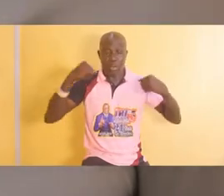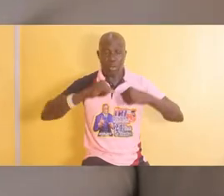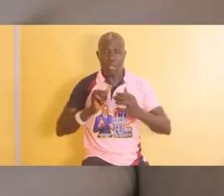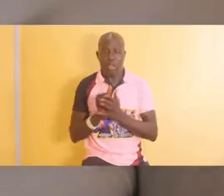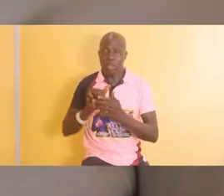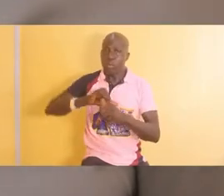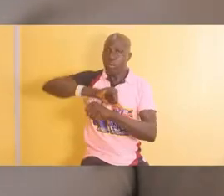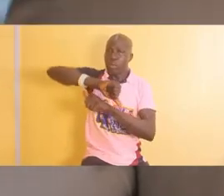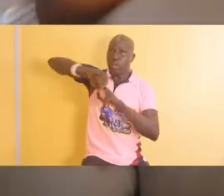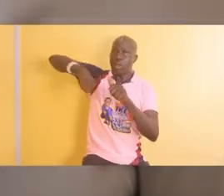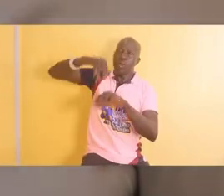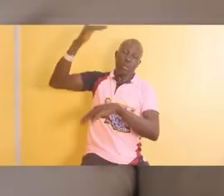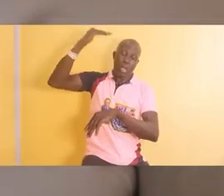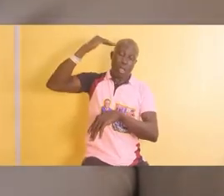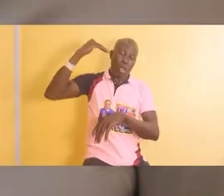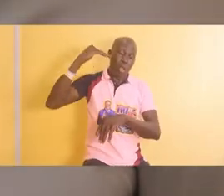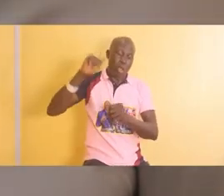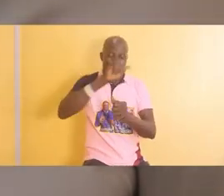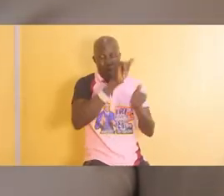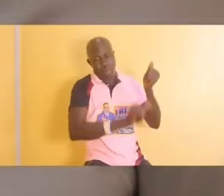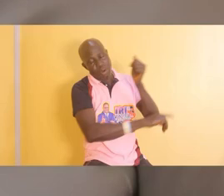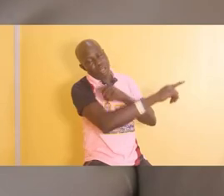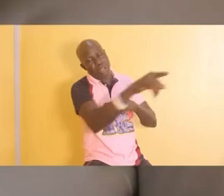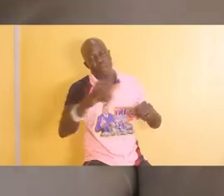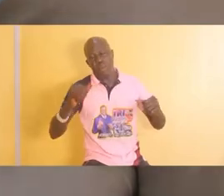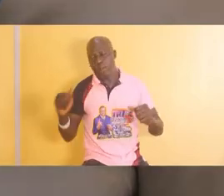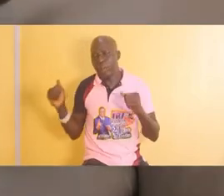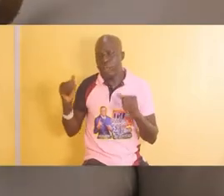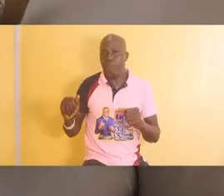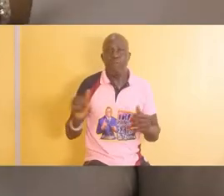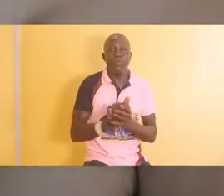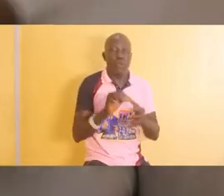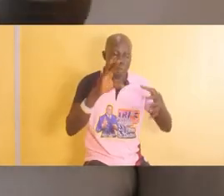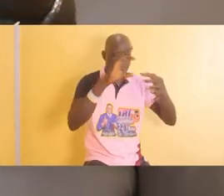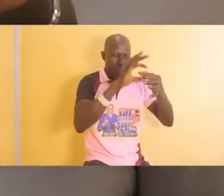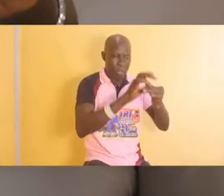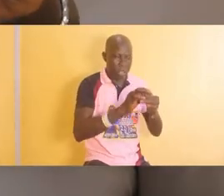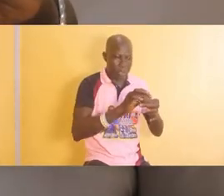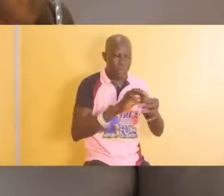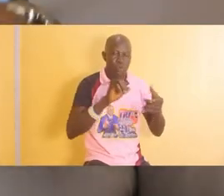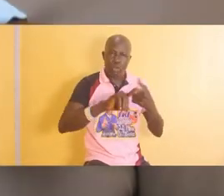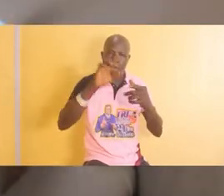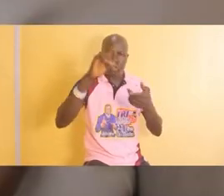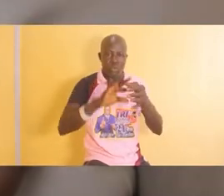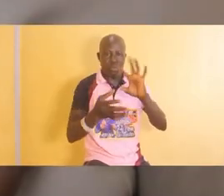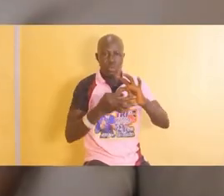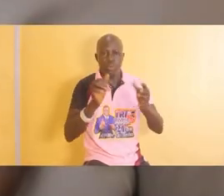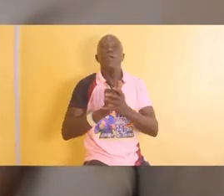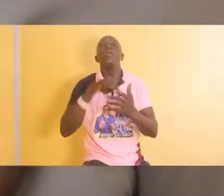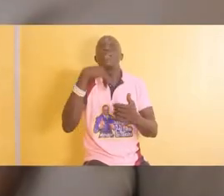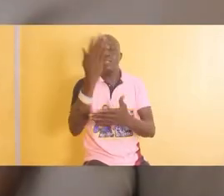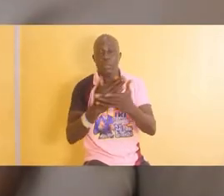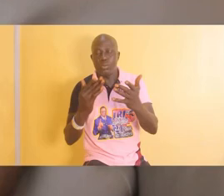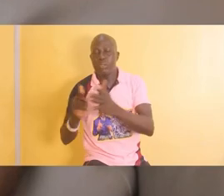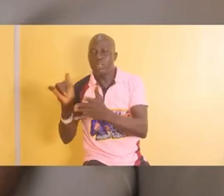out the out the down so the boy ni ya o ma ni agbara o lati connect ki te ko le yi pada so be le kan wi